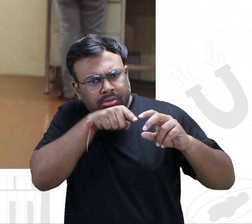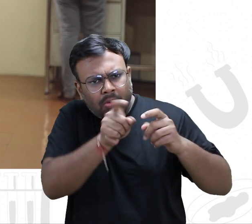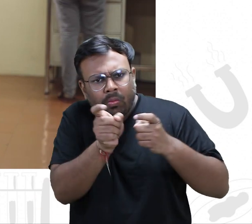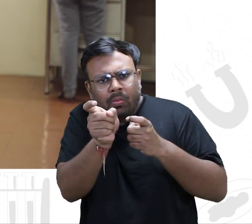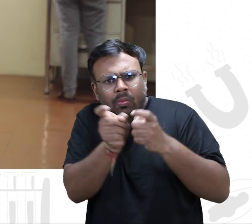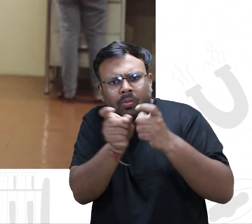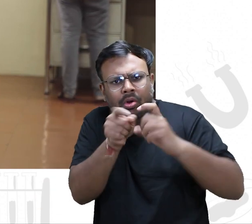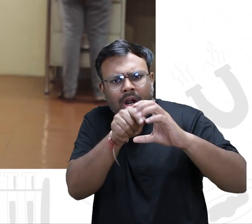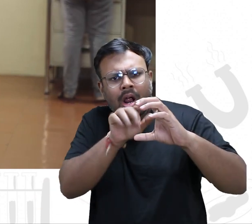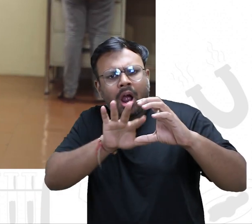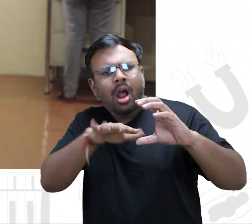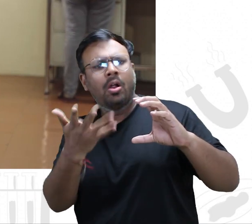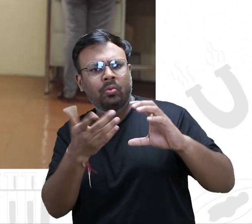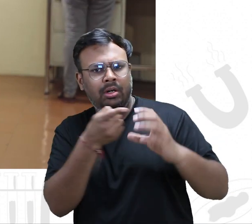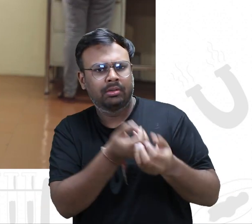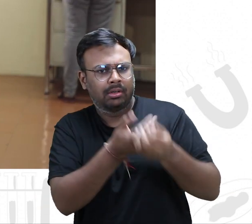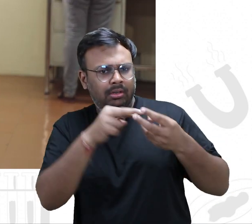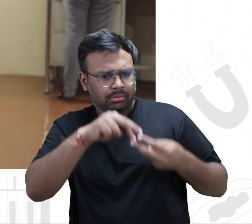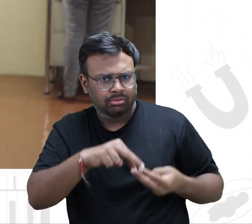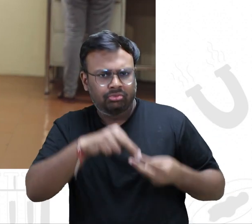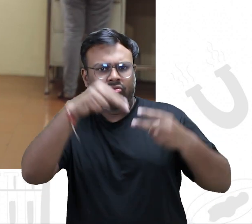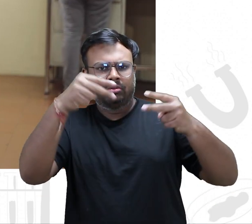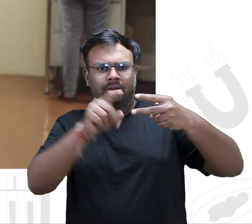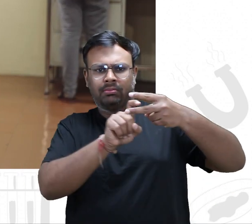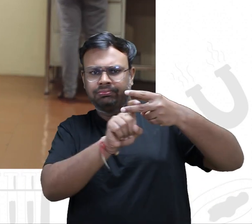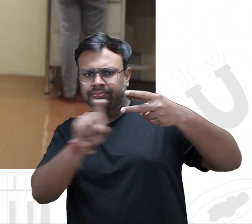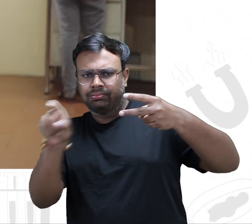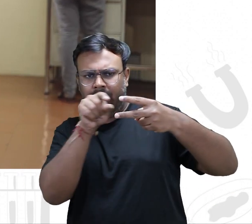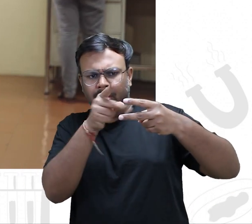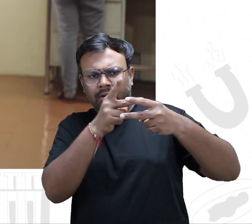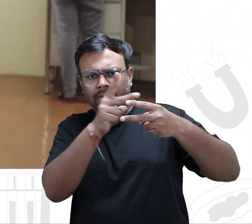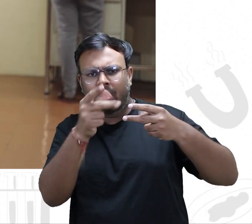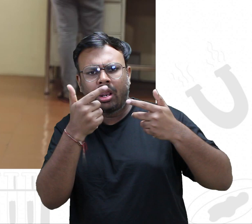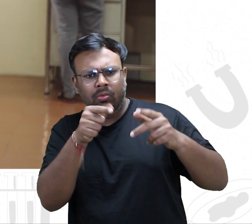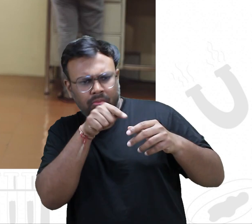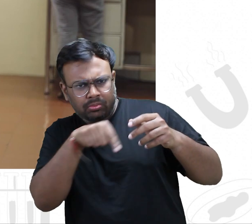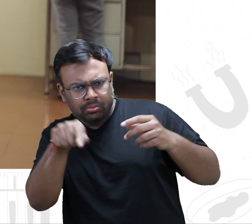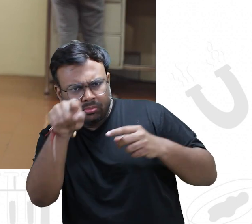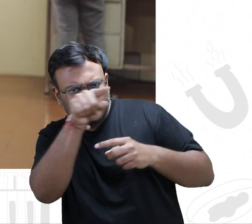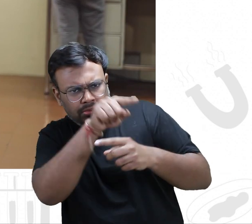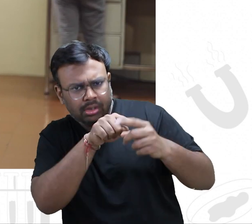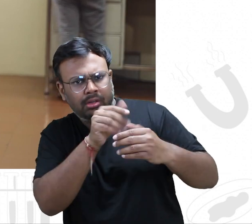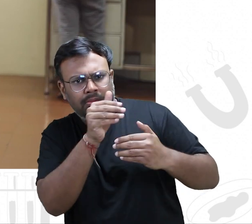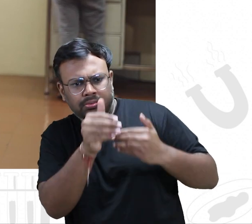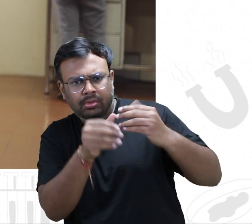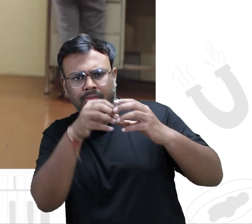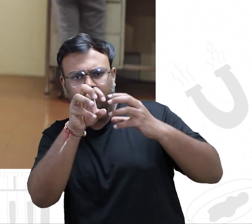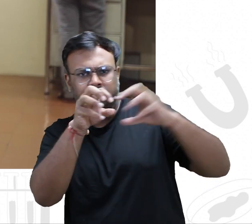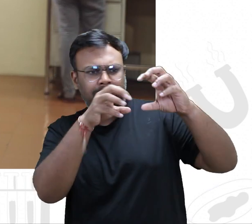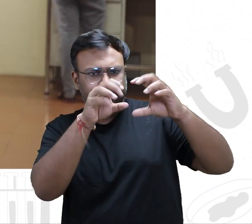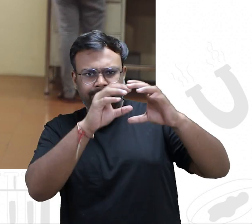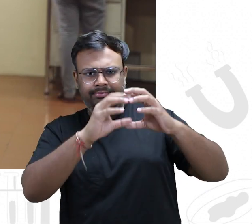regulate and fine-tune the expression of target genes to the requirement of the cell state and allow for differentiation into specific lineages.